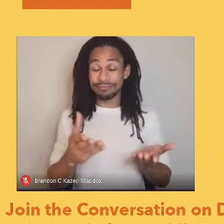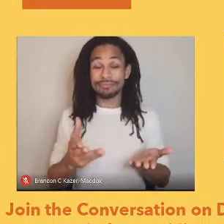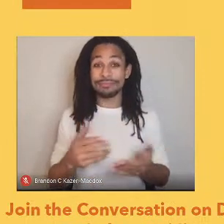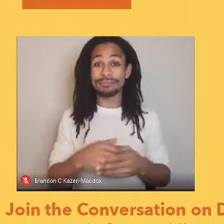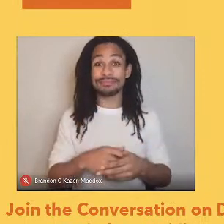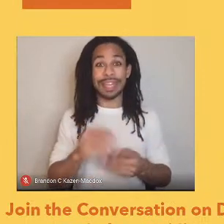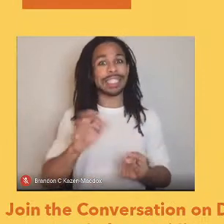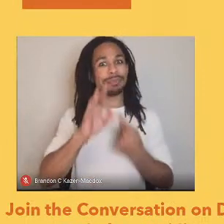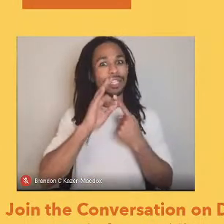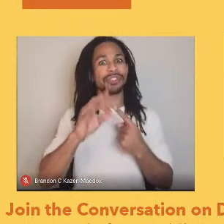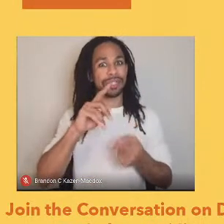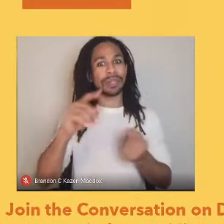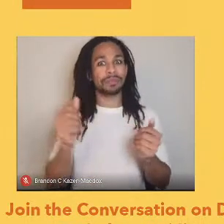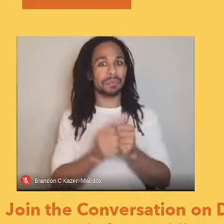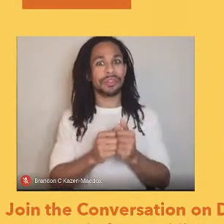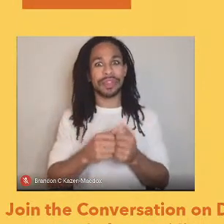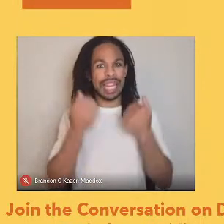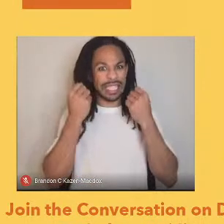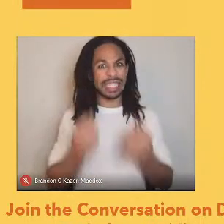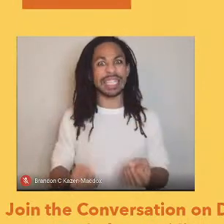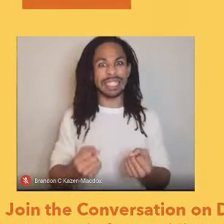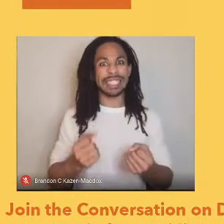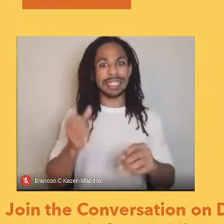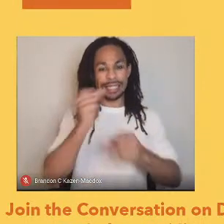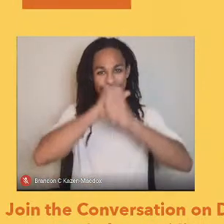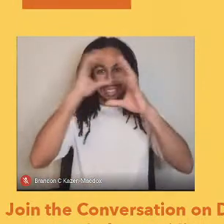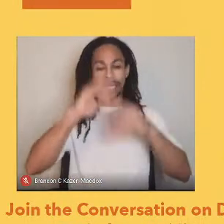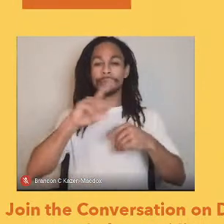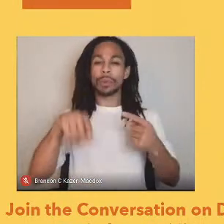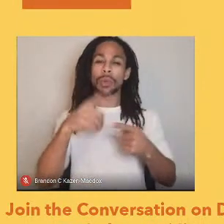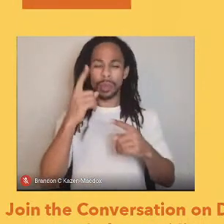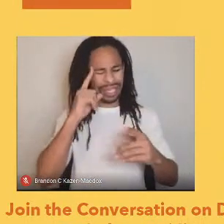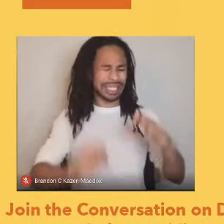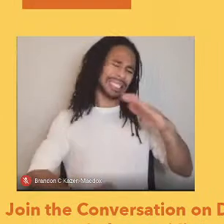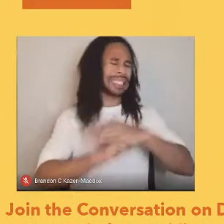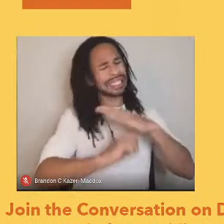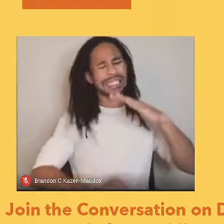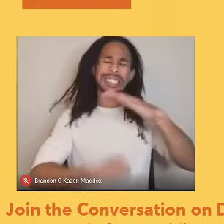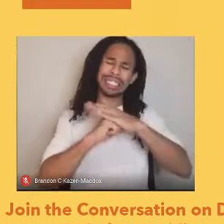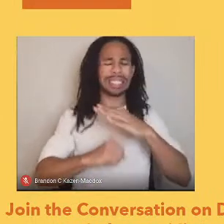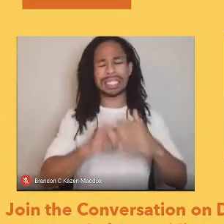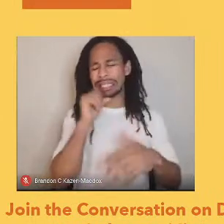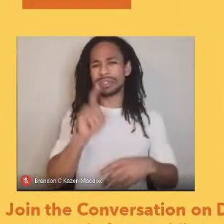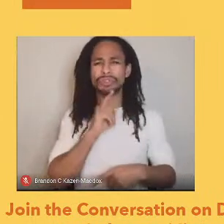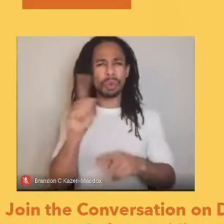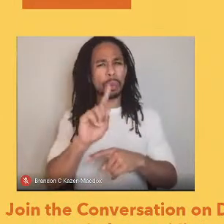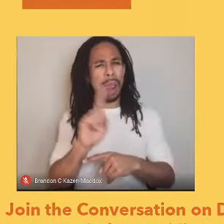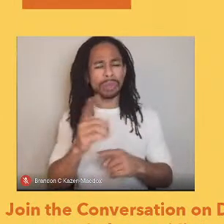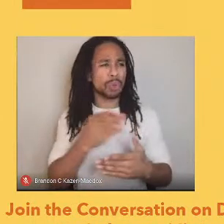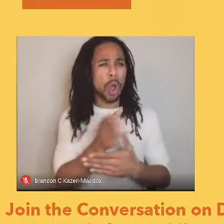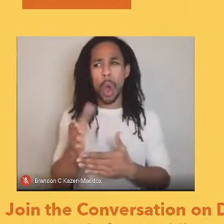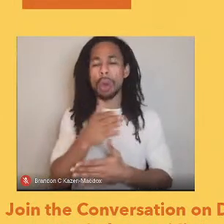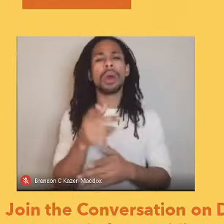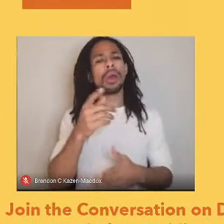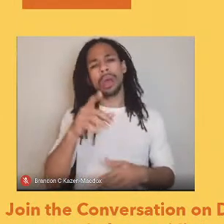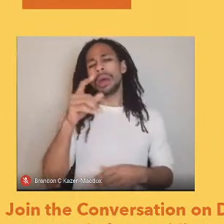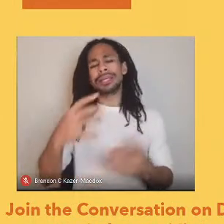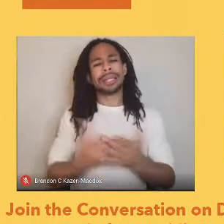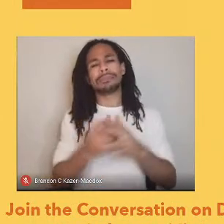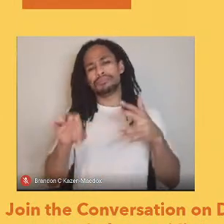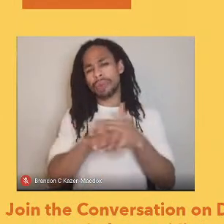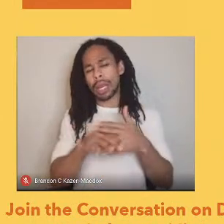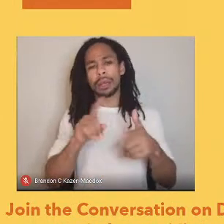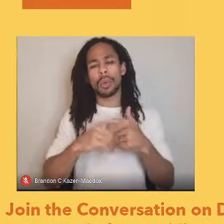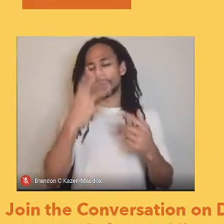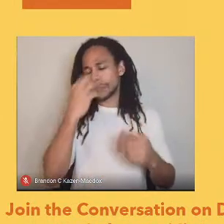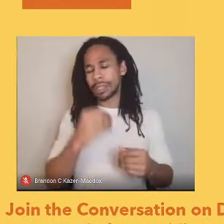an intense scene. When you start hitting those walls and hitting those points where you're not quite sure where to go, take a break, go to sleep, let